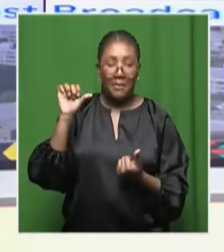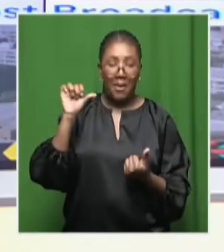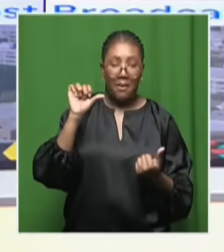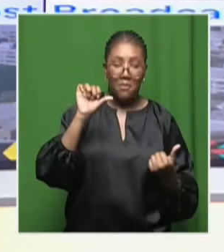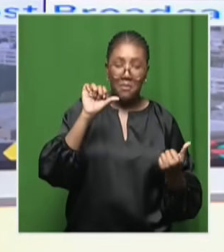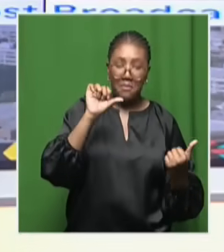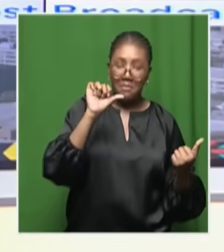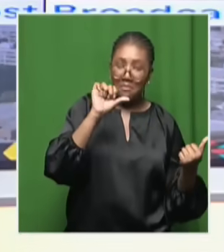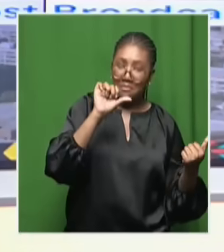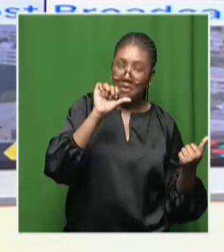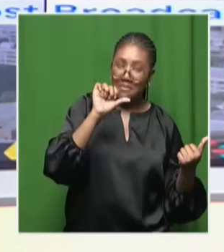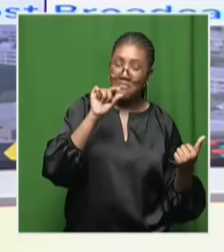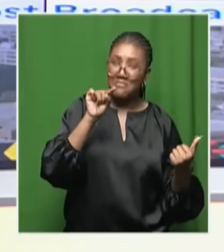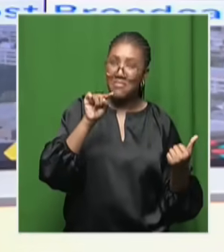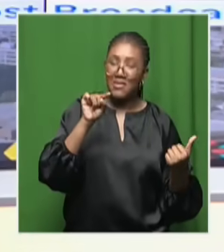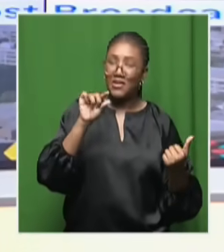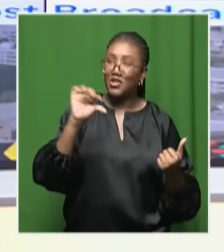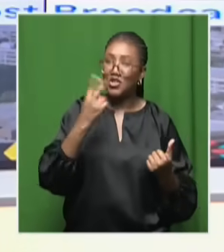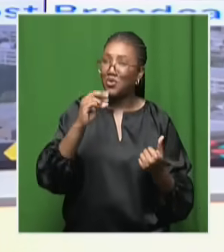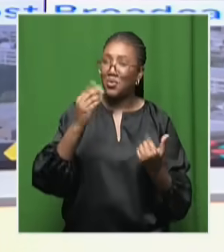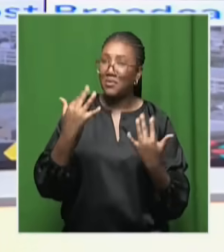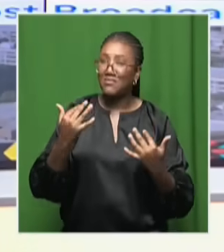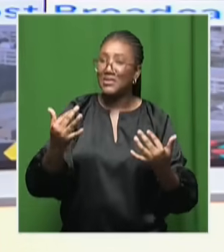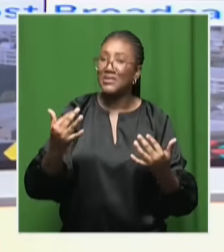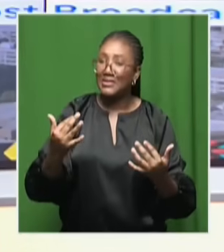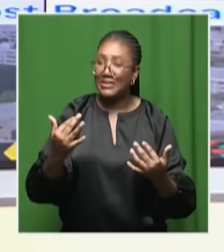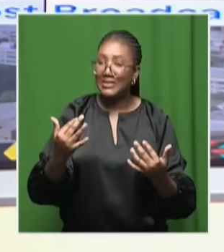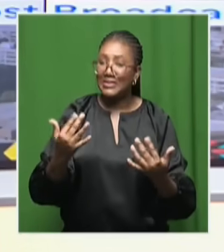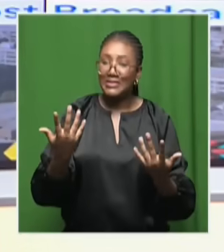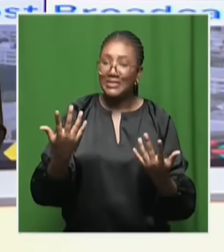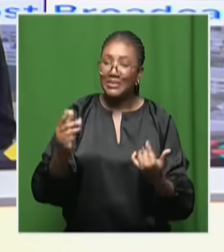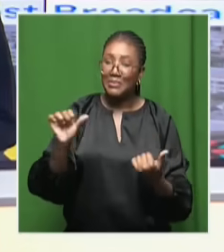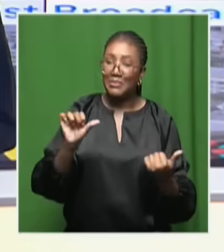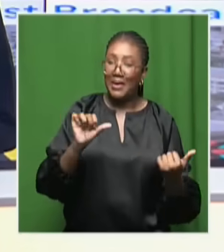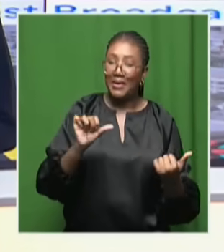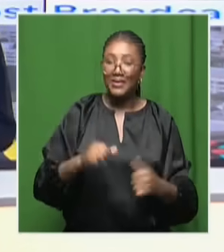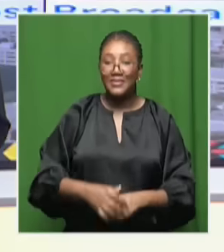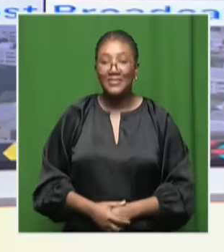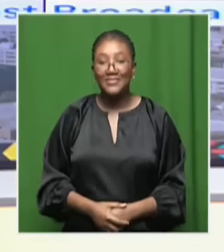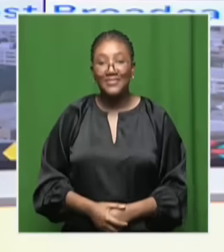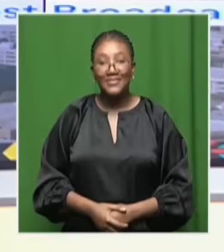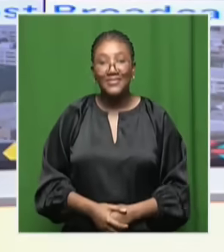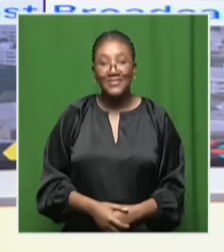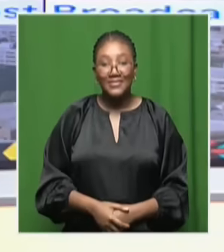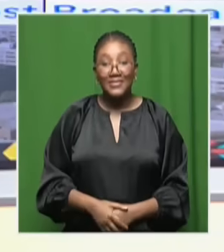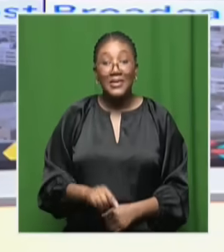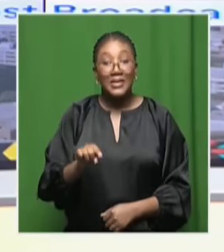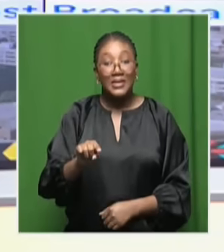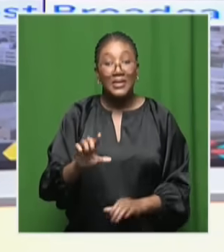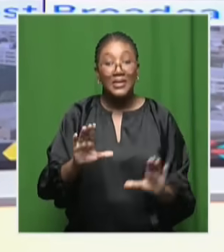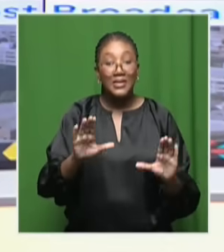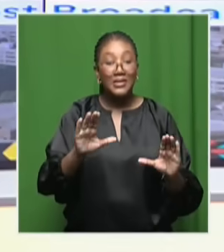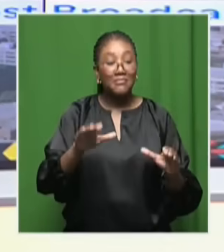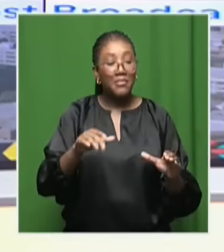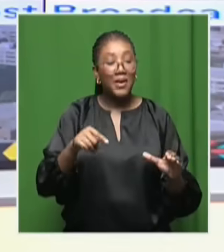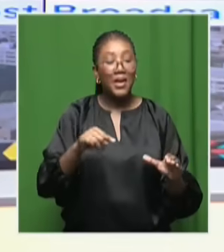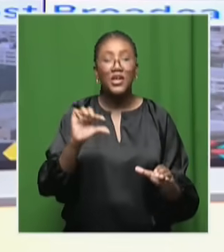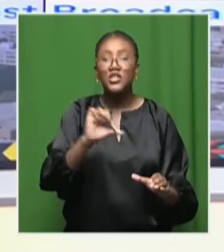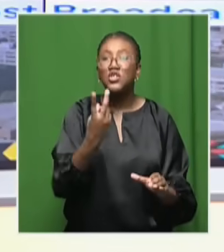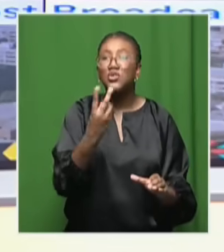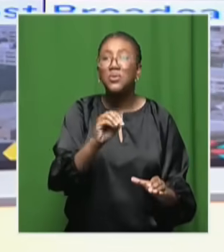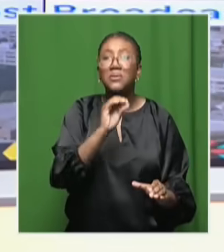at how this is all built up to this historic moment. You know that if we're looking at what G20 ultimately